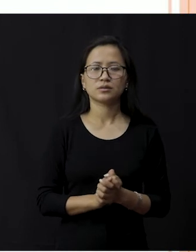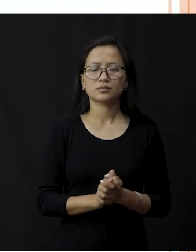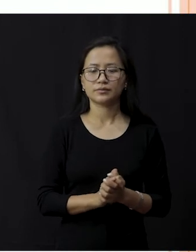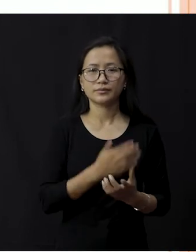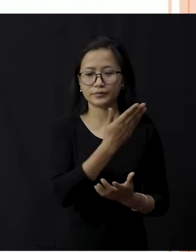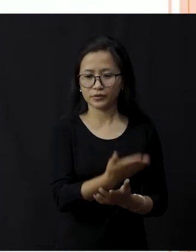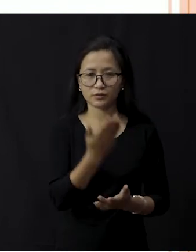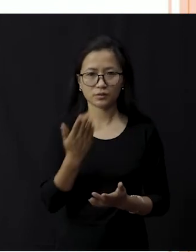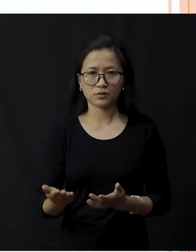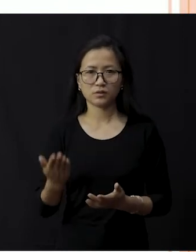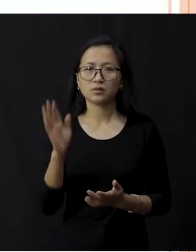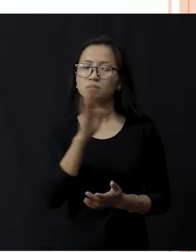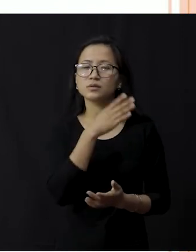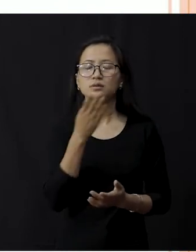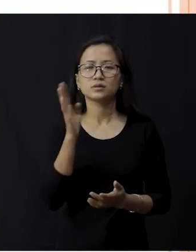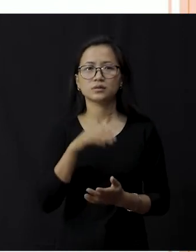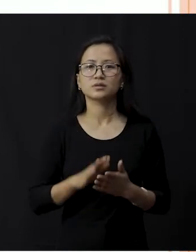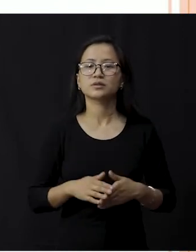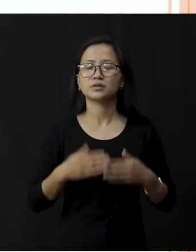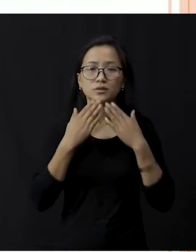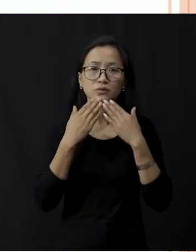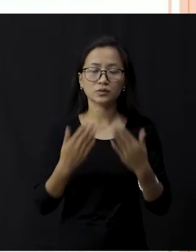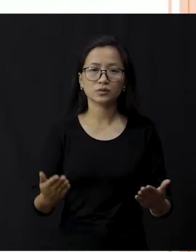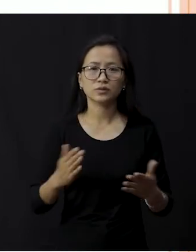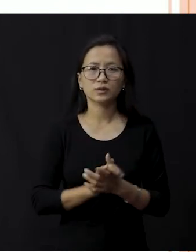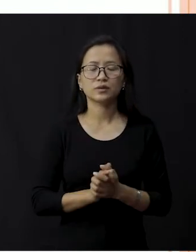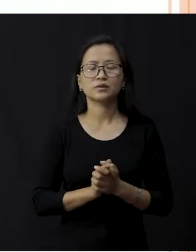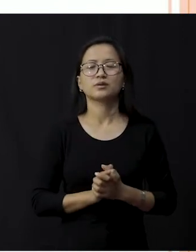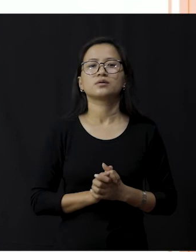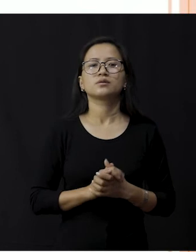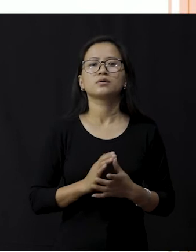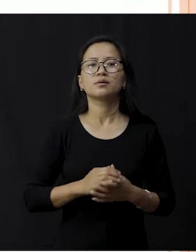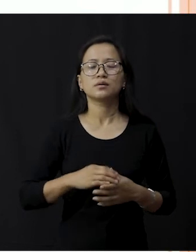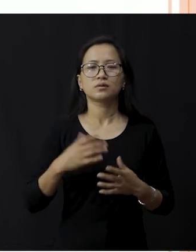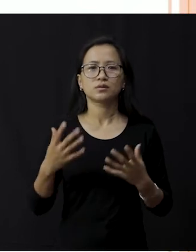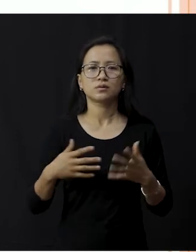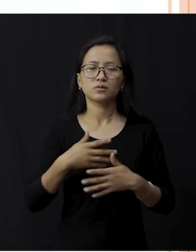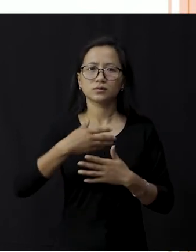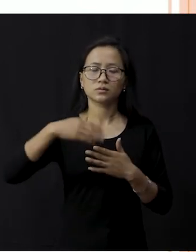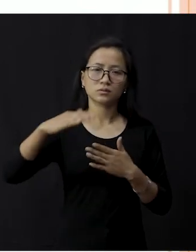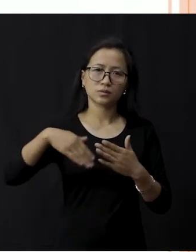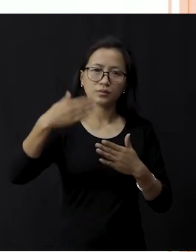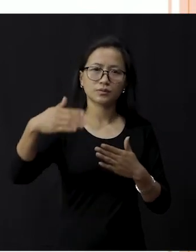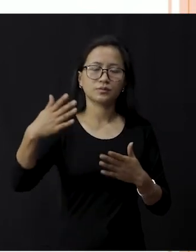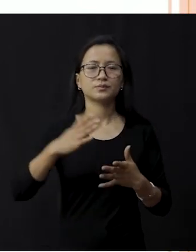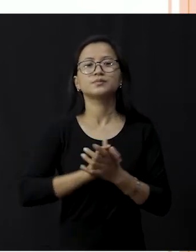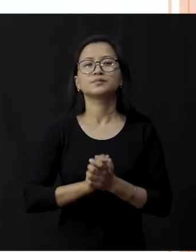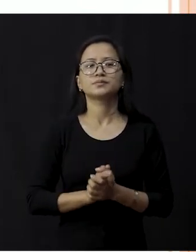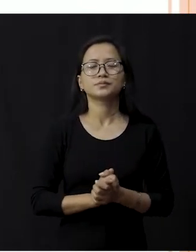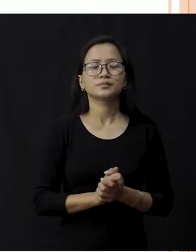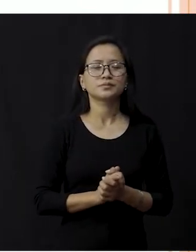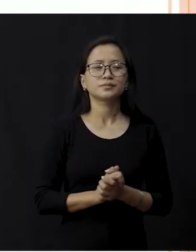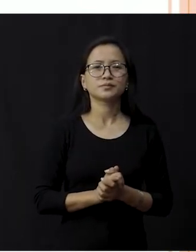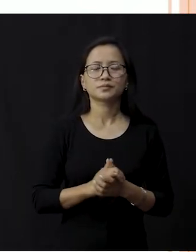the school. Jana Gana Mana Adhinayake Jaya Hai. Okay, and it goes. So, the